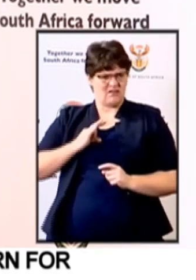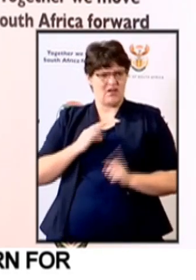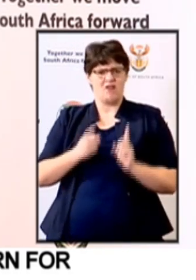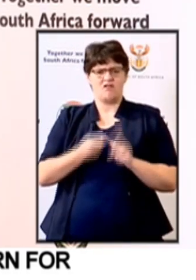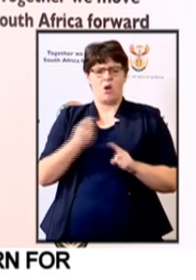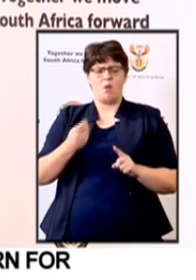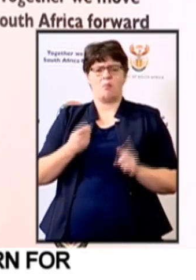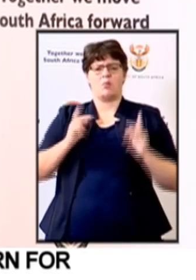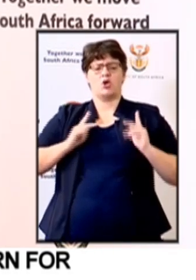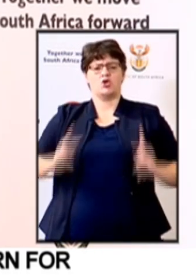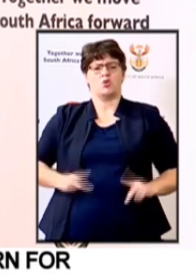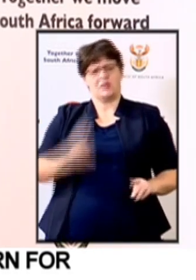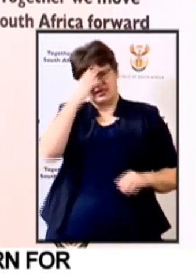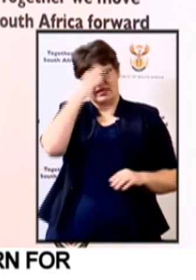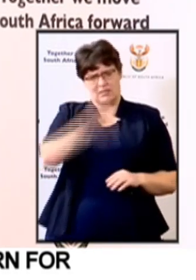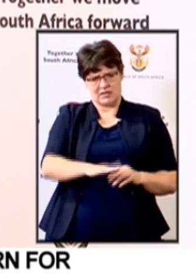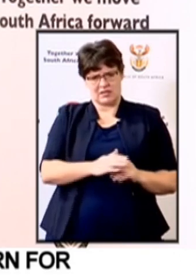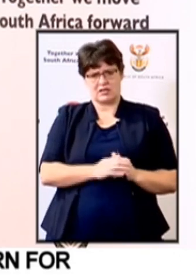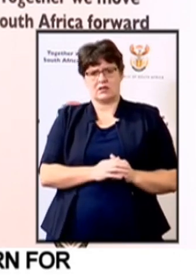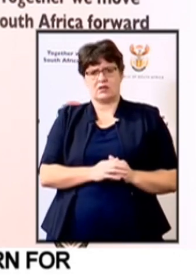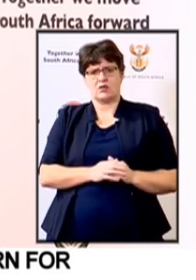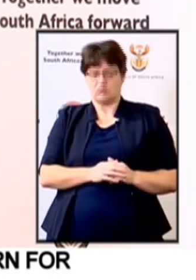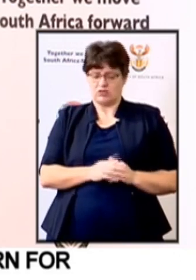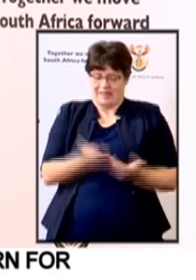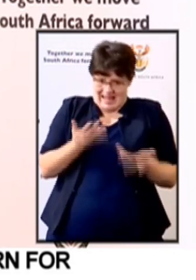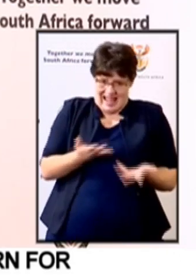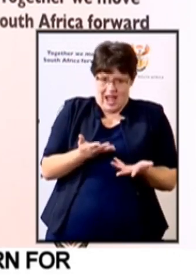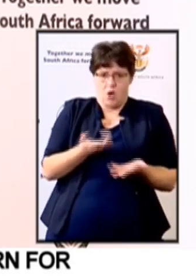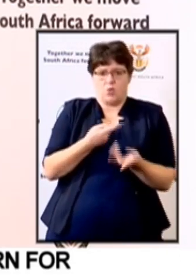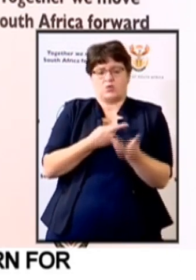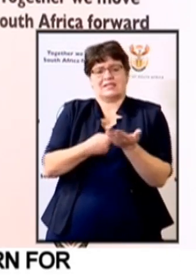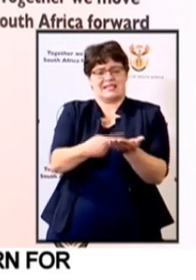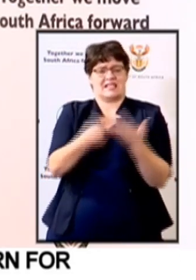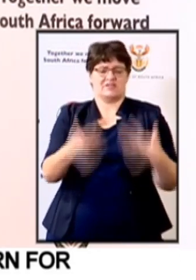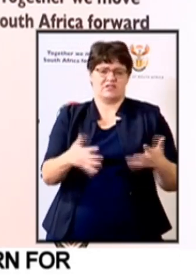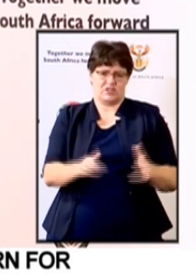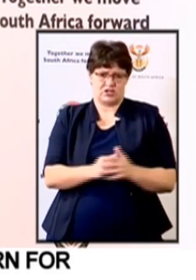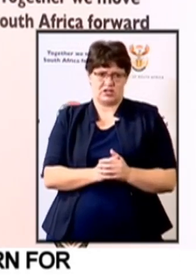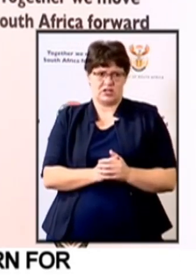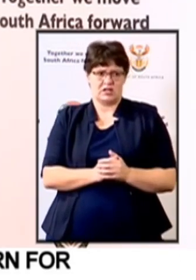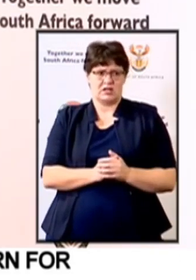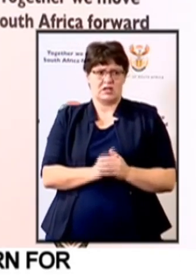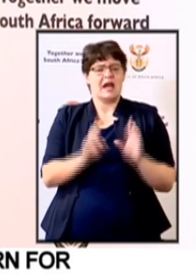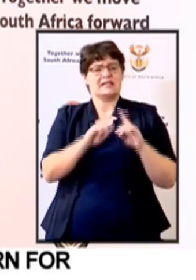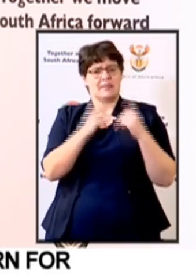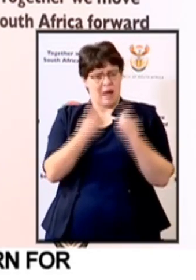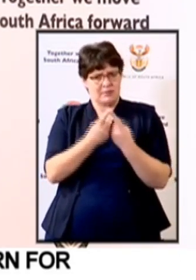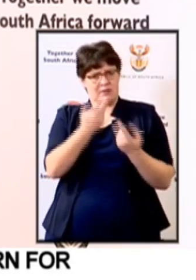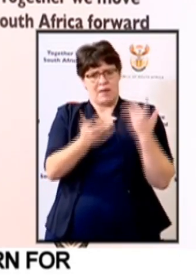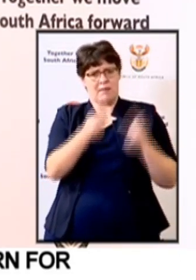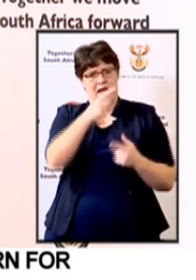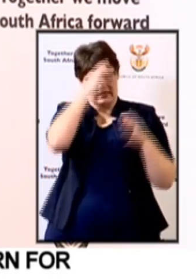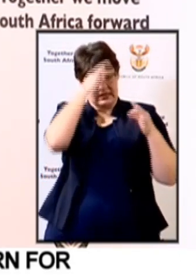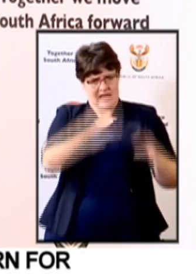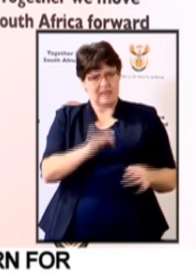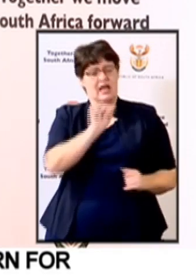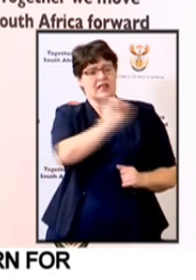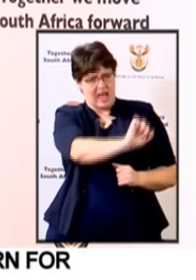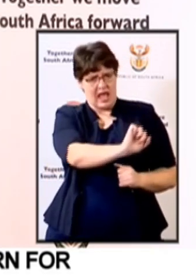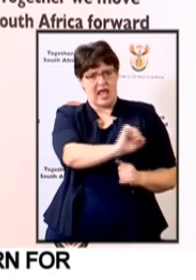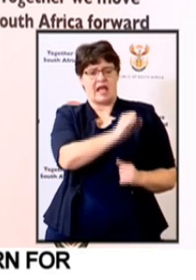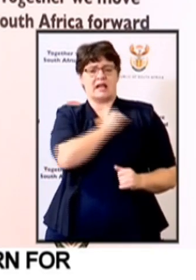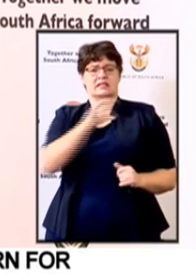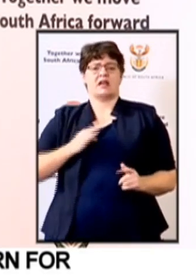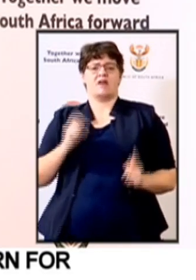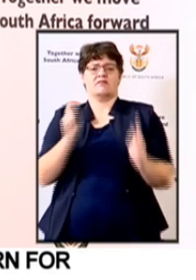human settlements. I've just spoken about the issue. So the department, it seems, might have taken a decision to rotate employees. We're